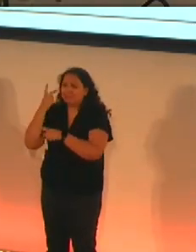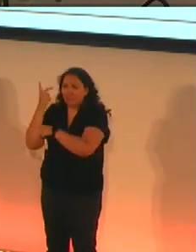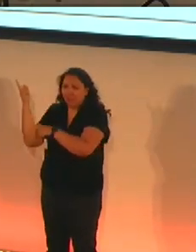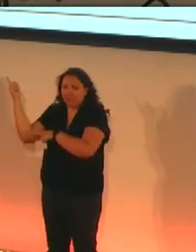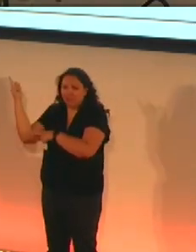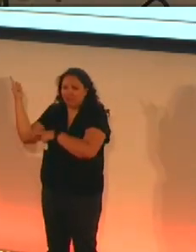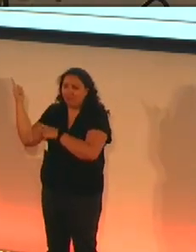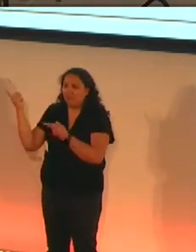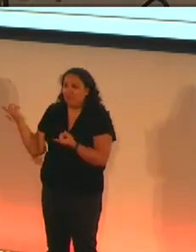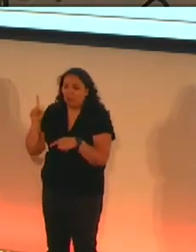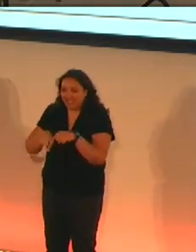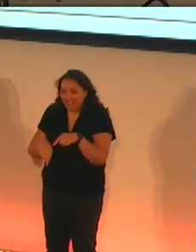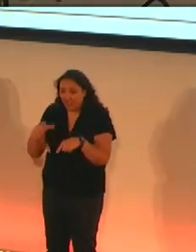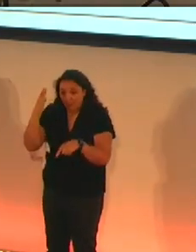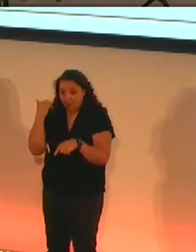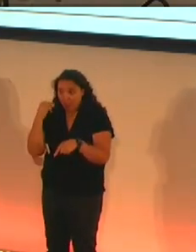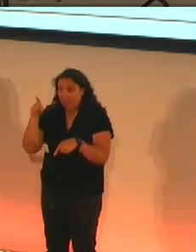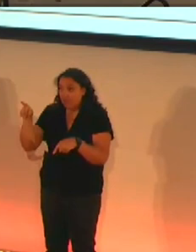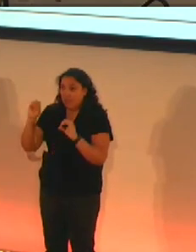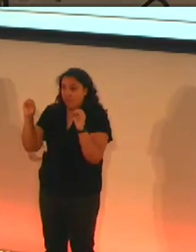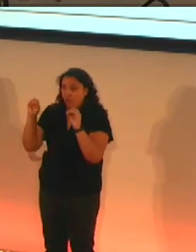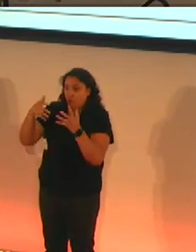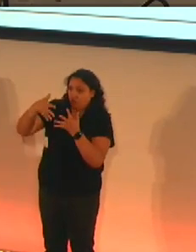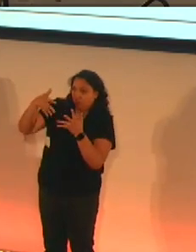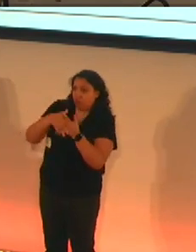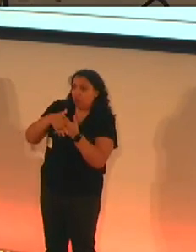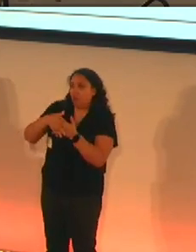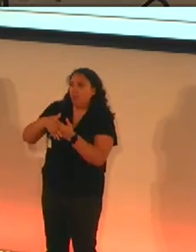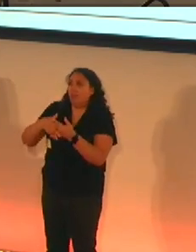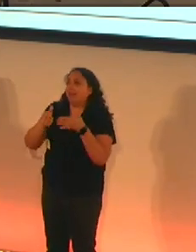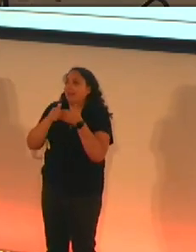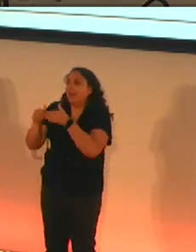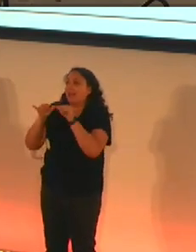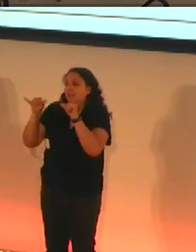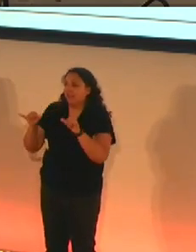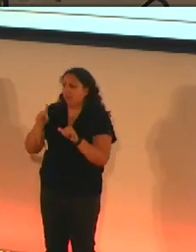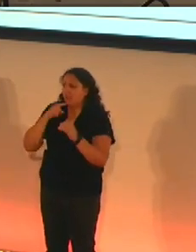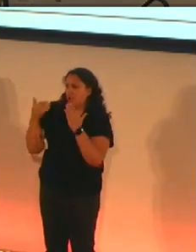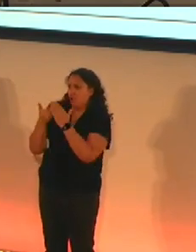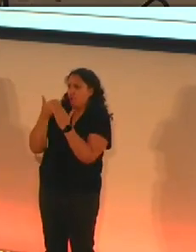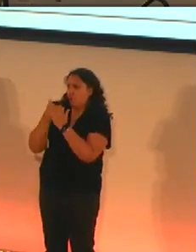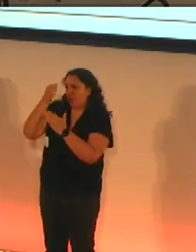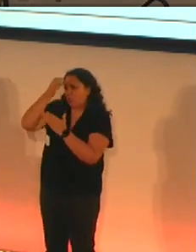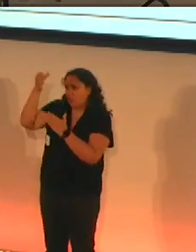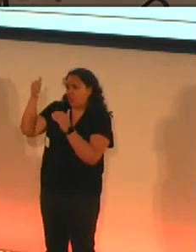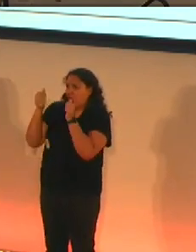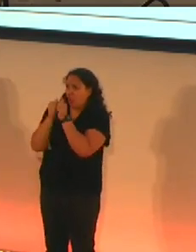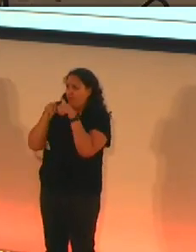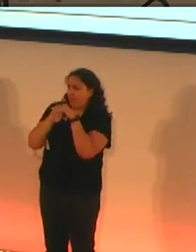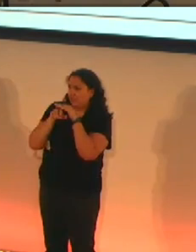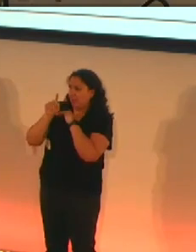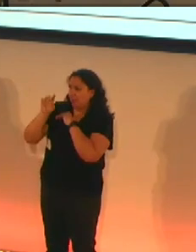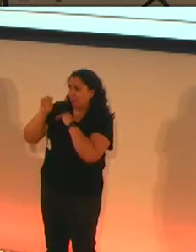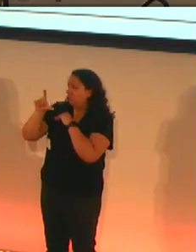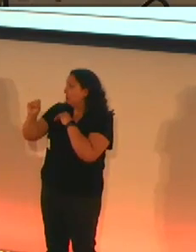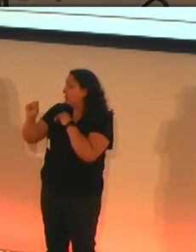in the slides, because these do not have embedded guidance systems. This is a very novel concept as far as accessibility tools go. So